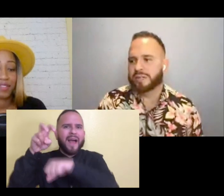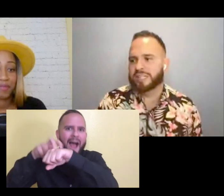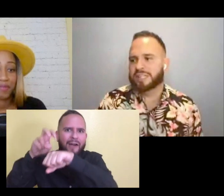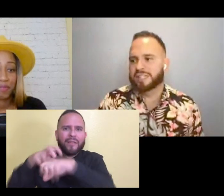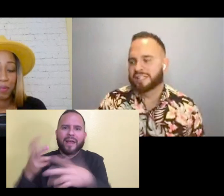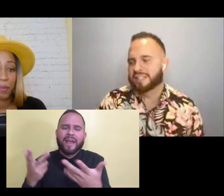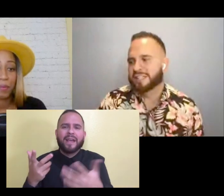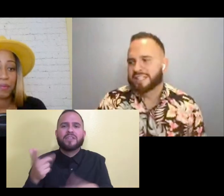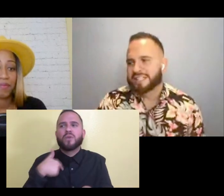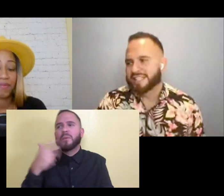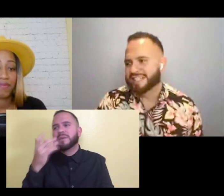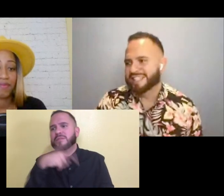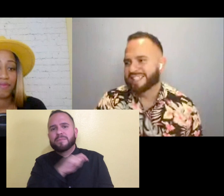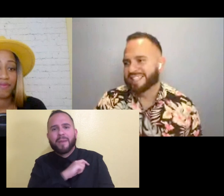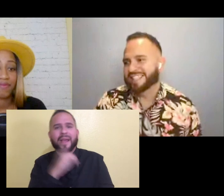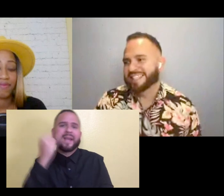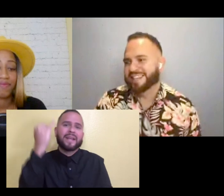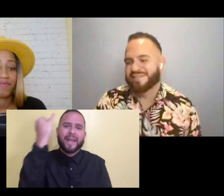real quick.